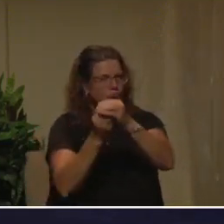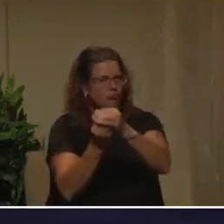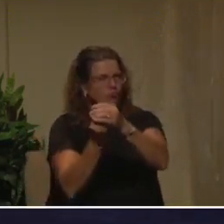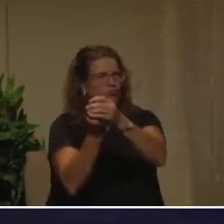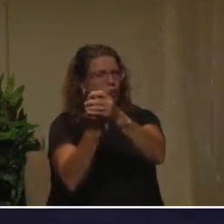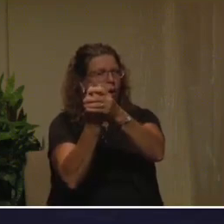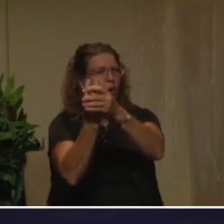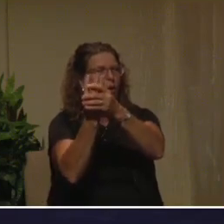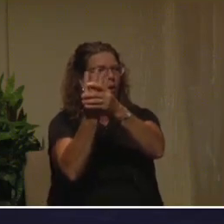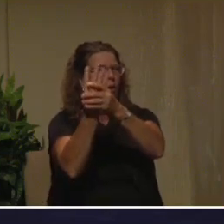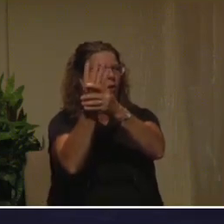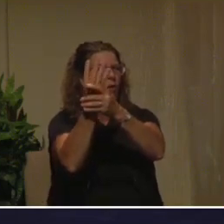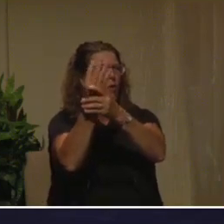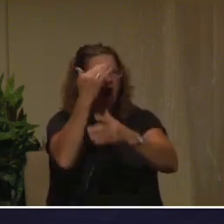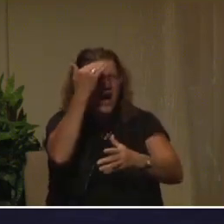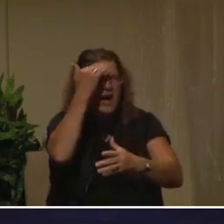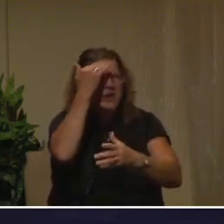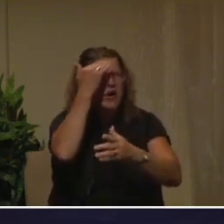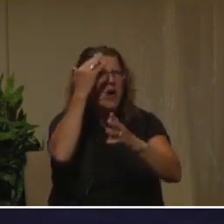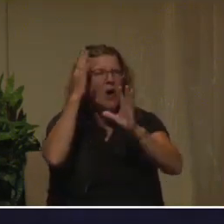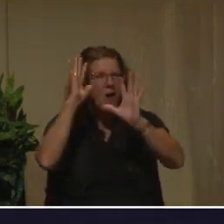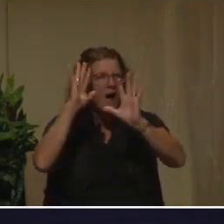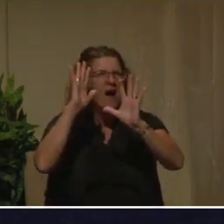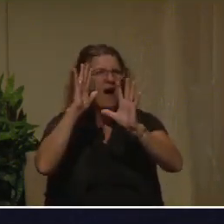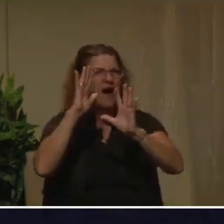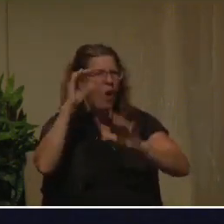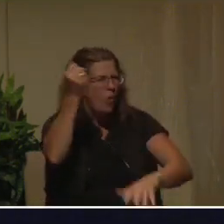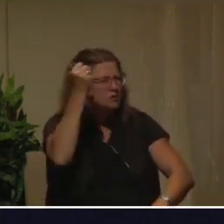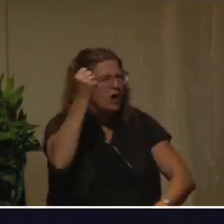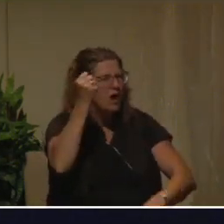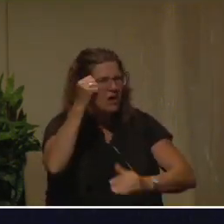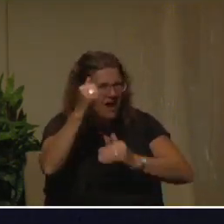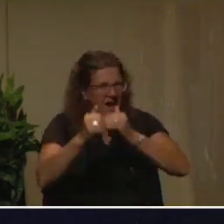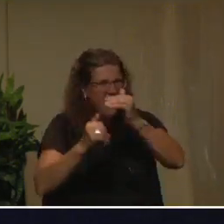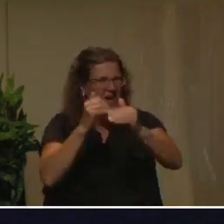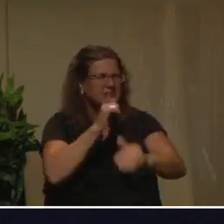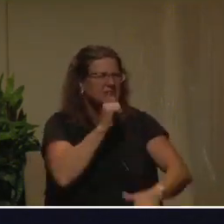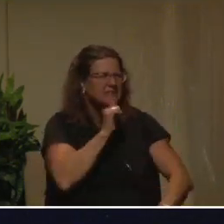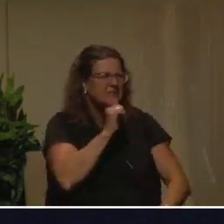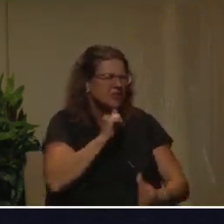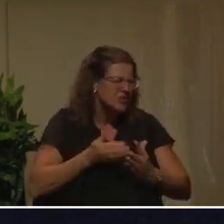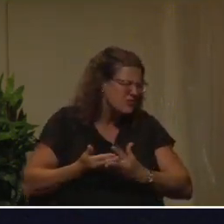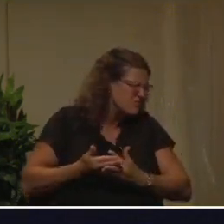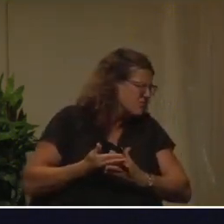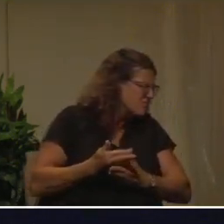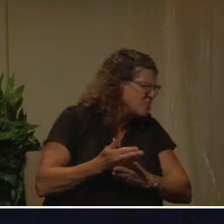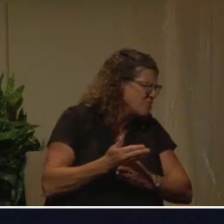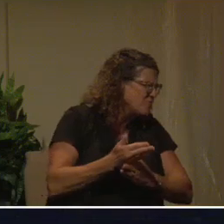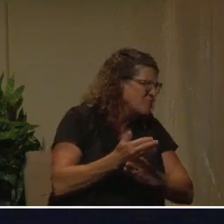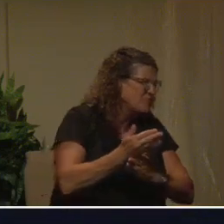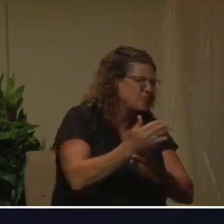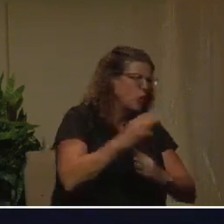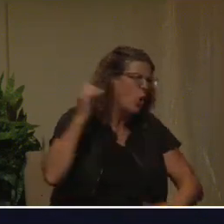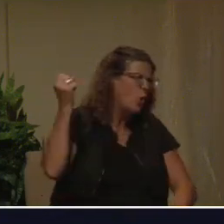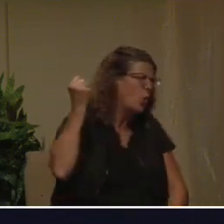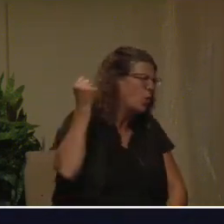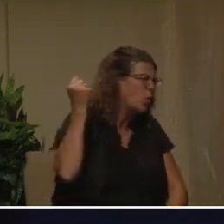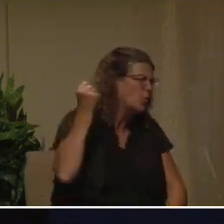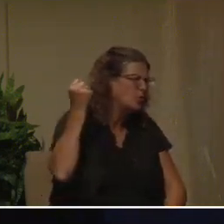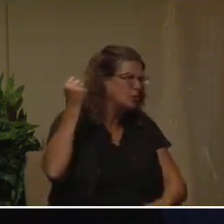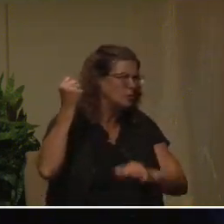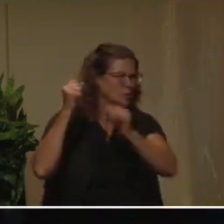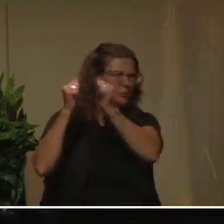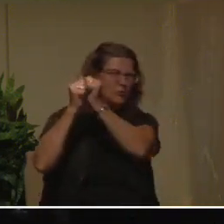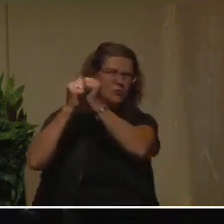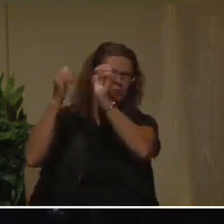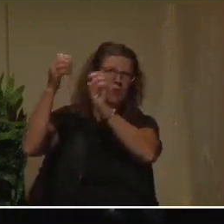coming. It gets sweeter as we go through suffering, as we hold on to the Lord, then that hope of what is to come just grows sweeter